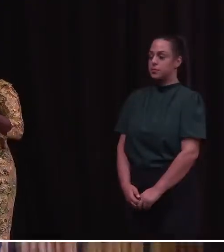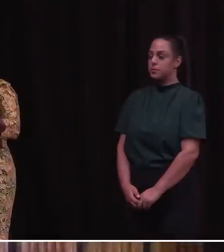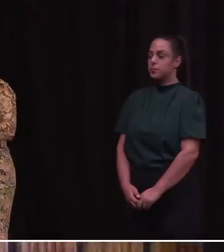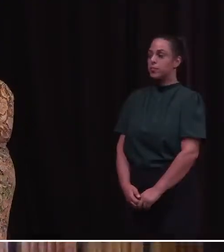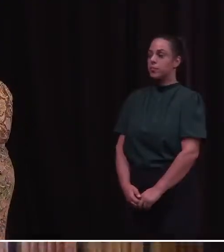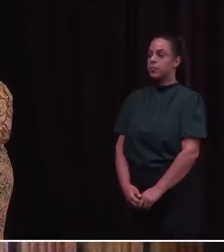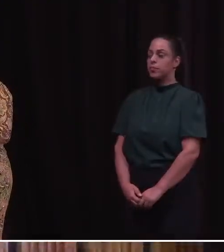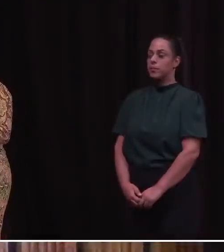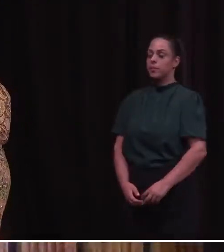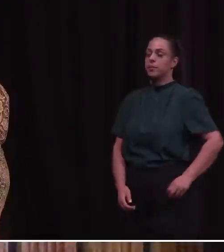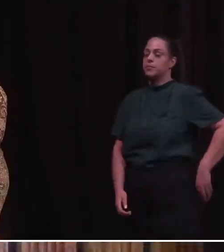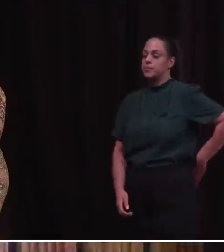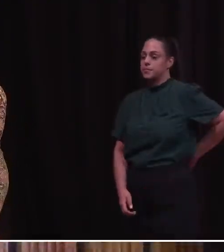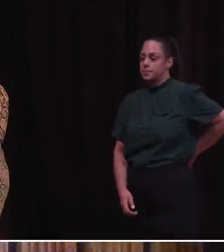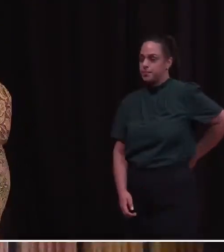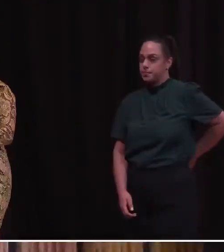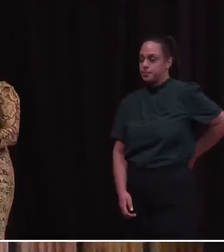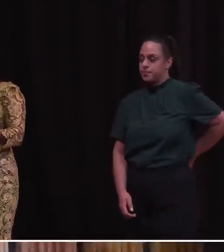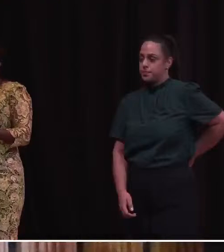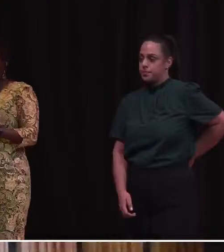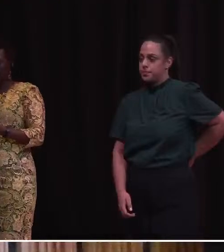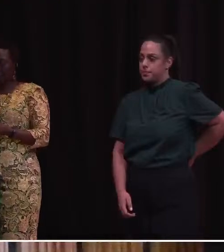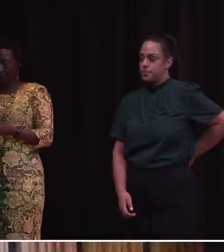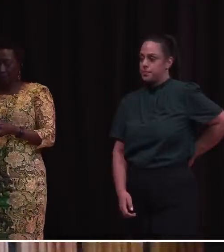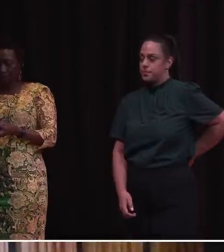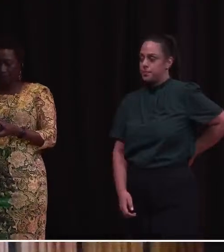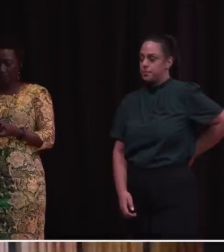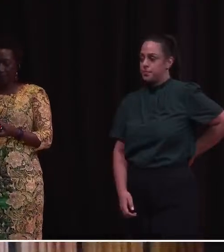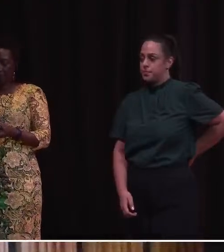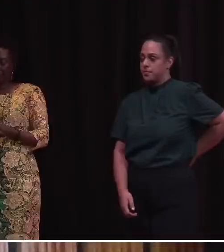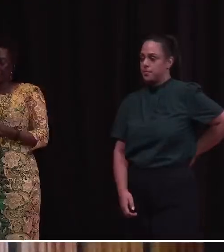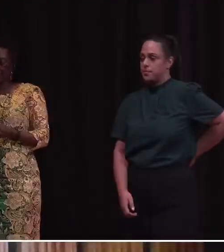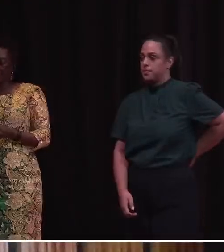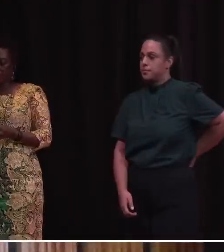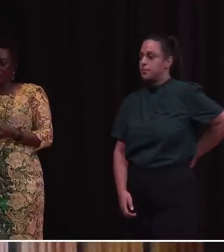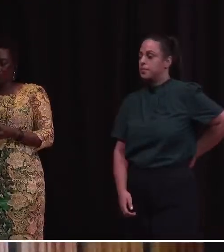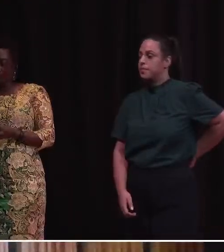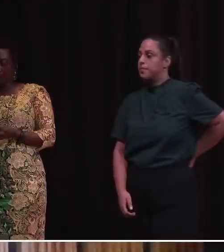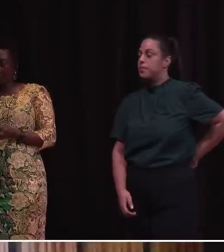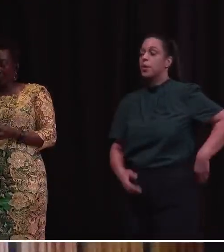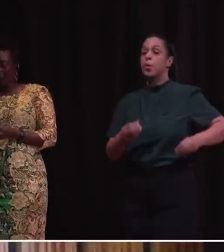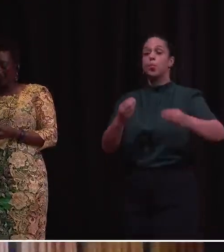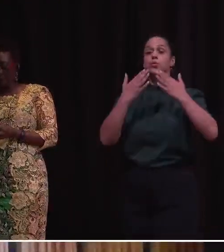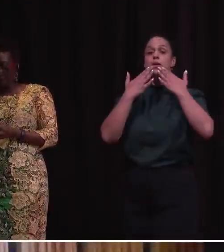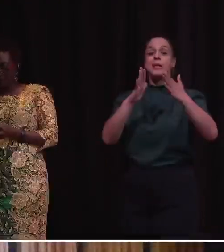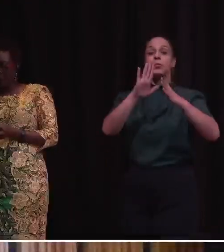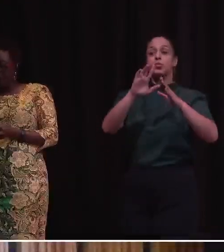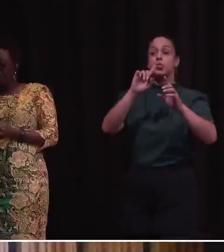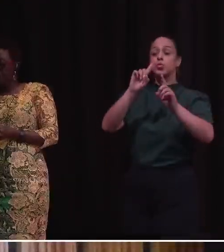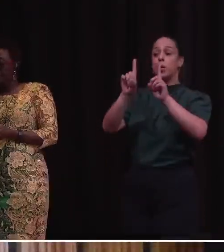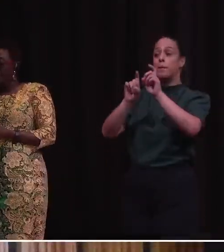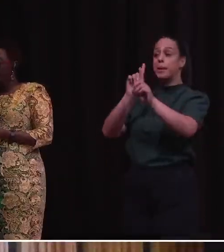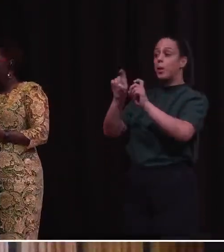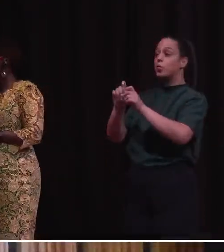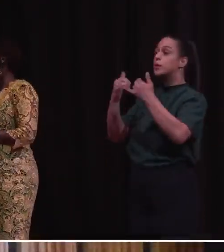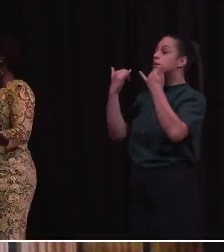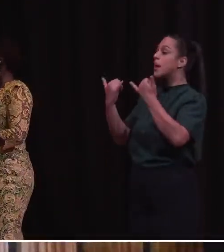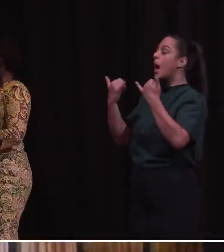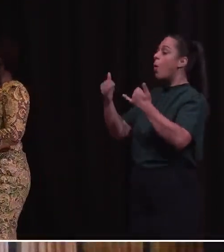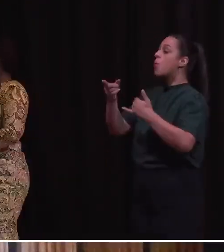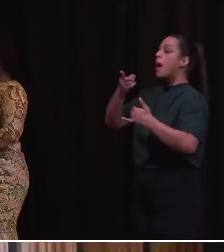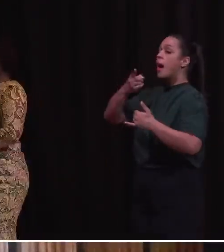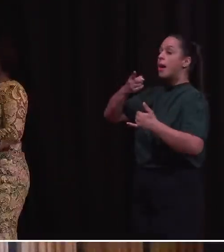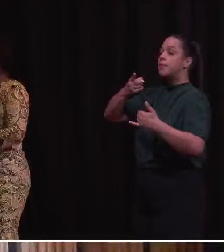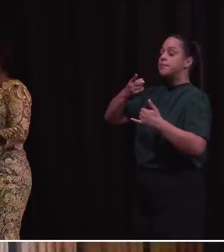Muchas gracias por sus consultas a la profesora Oyèrónkẹ. A continuación, y para finalizar, vamos a proceder a la rifa del libro